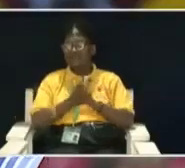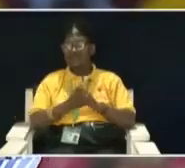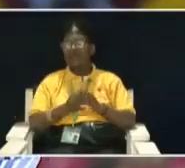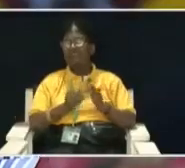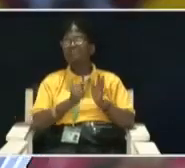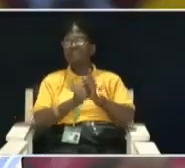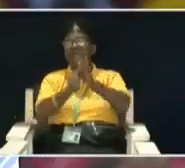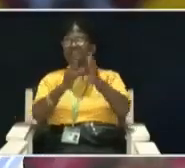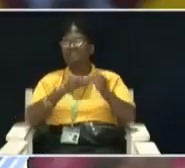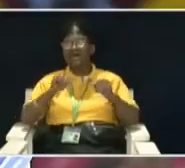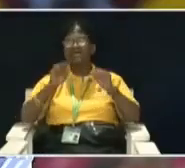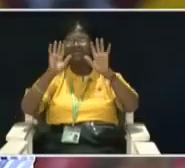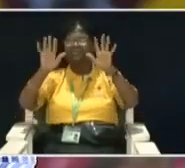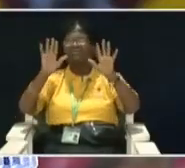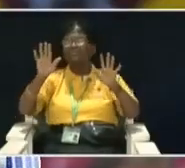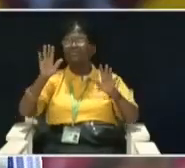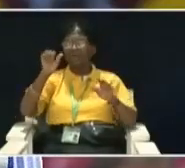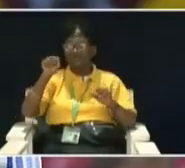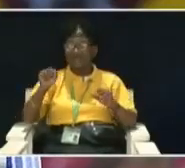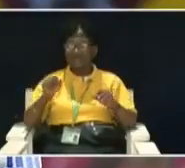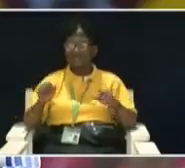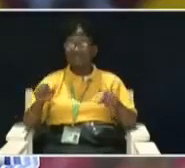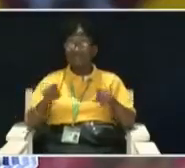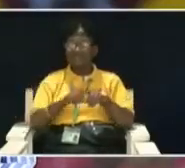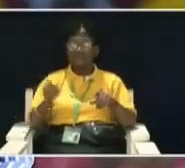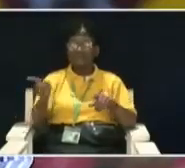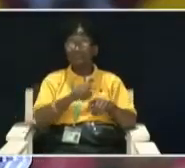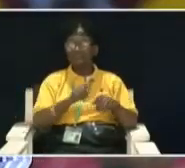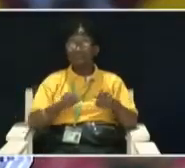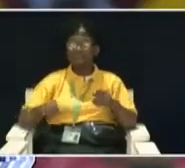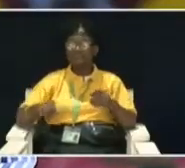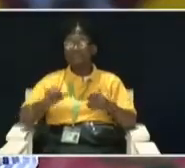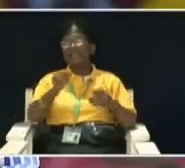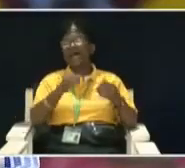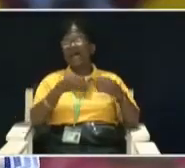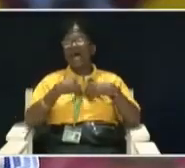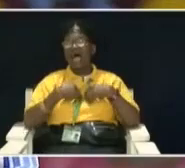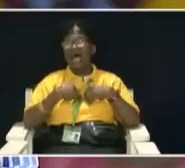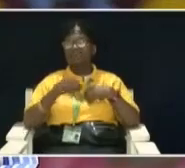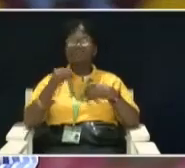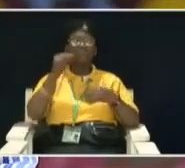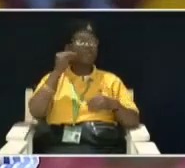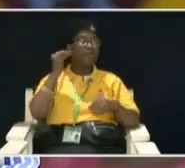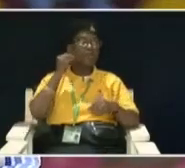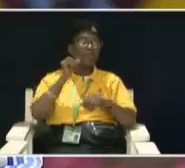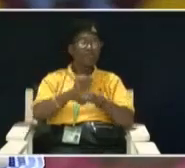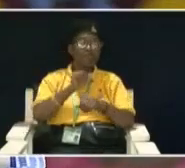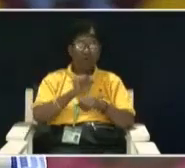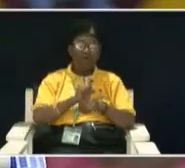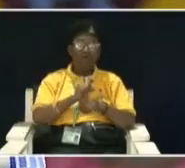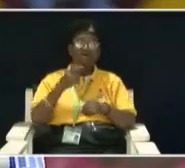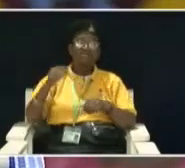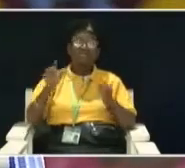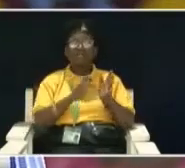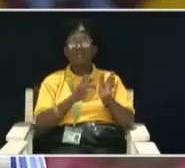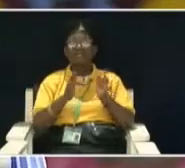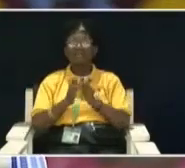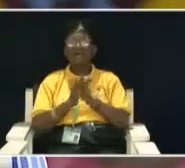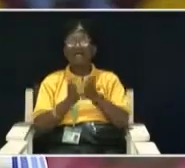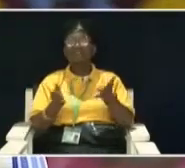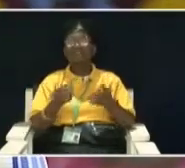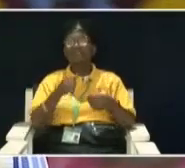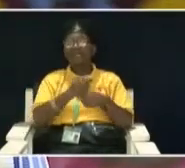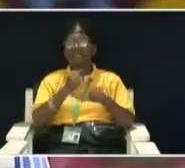But then you see, I have an assignment. In addition to praying for them, the Bible made it